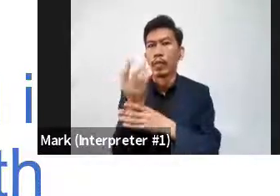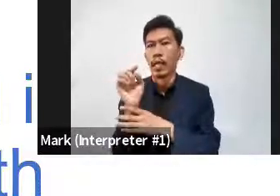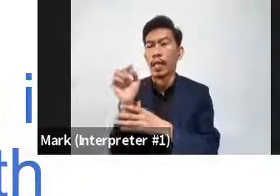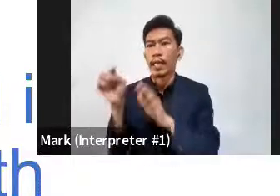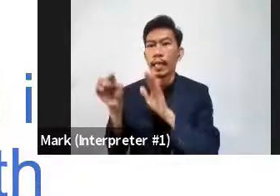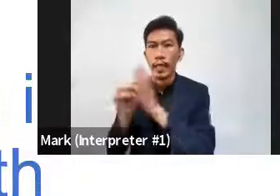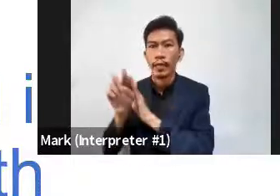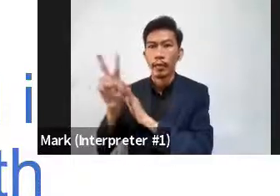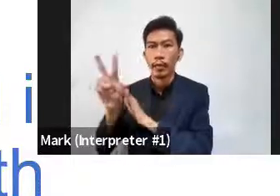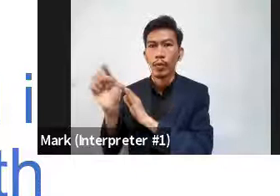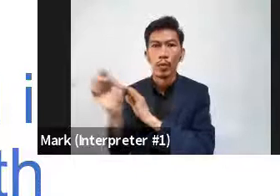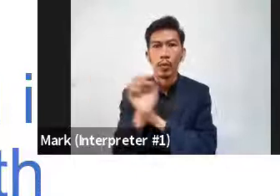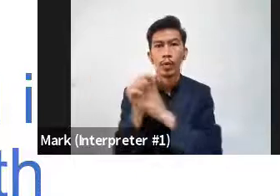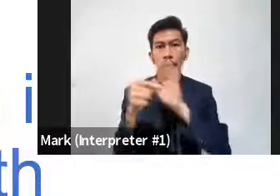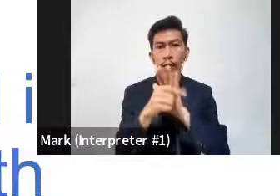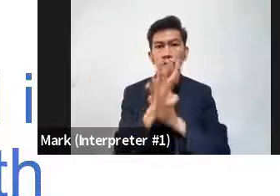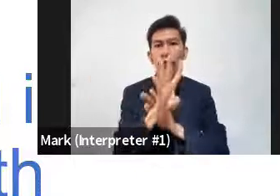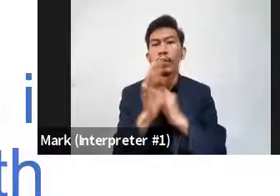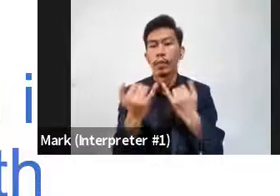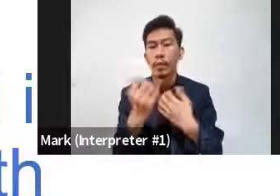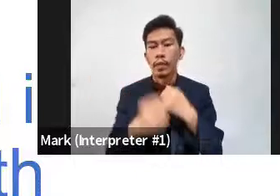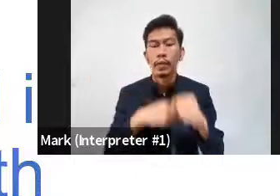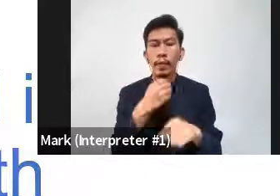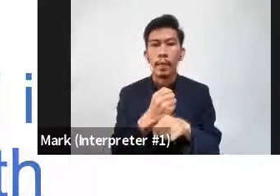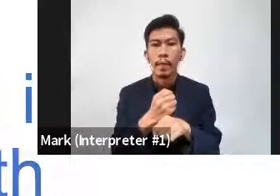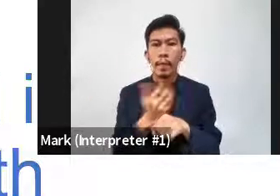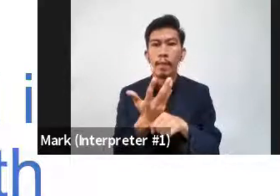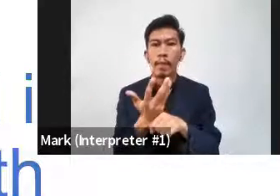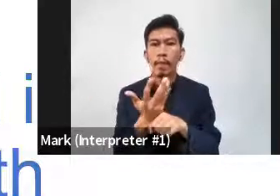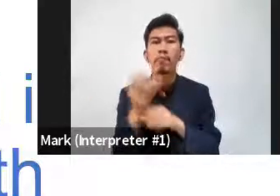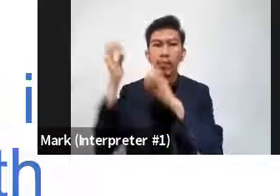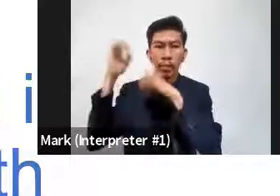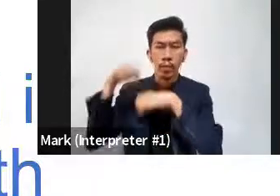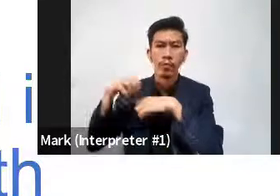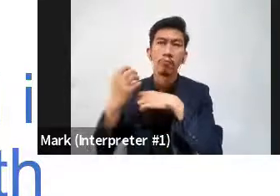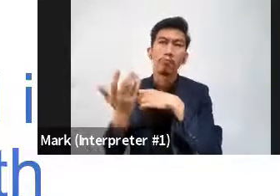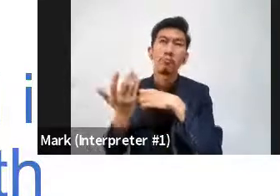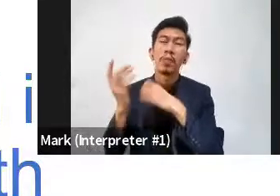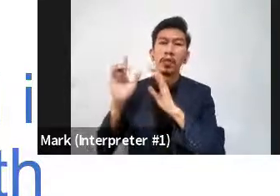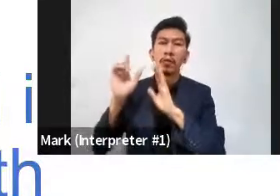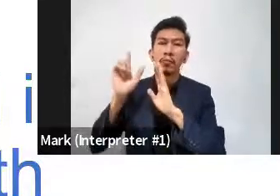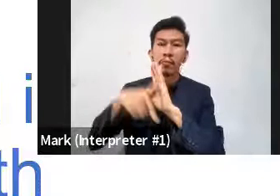-4 this year, and it's expected to bounce back next year.